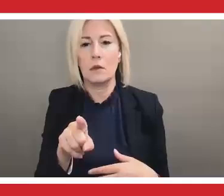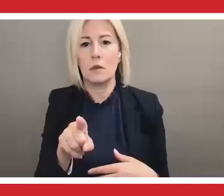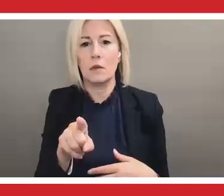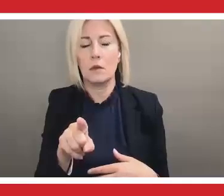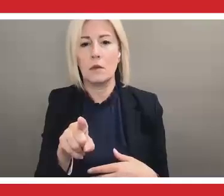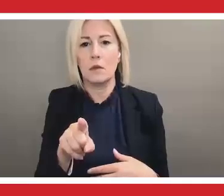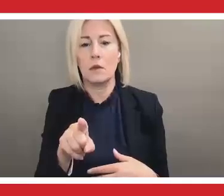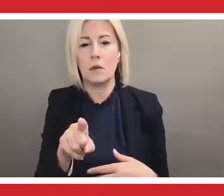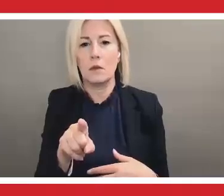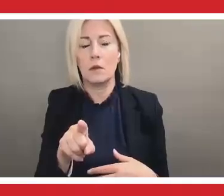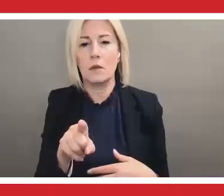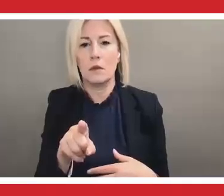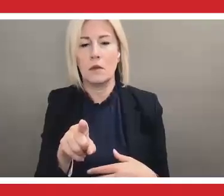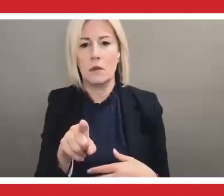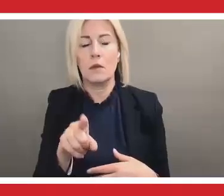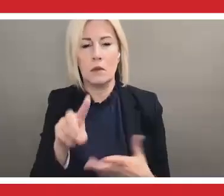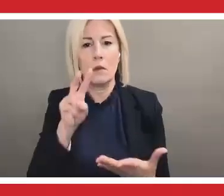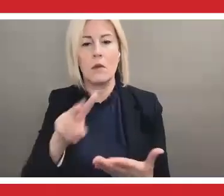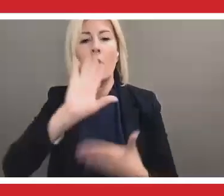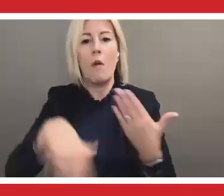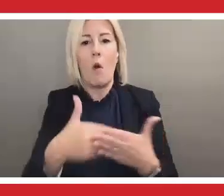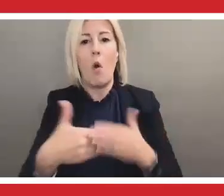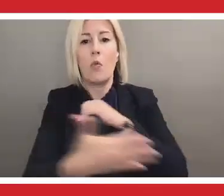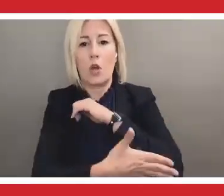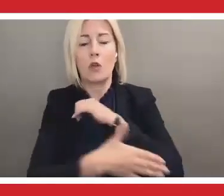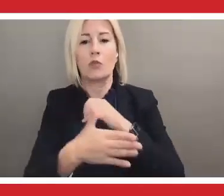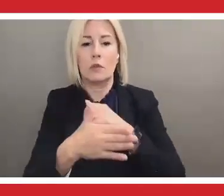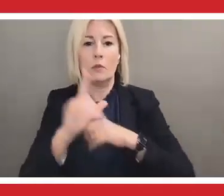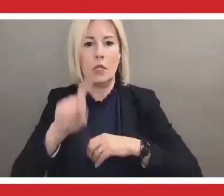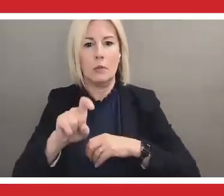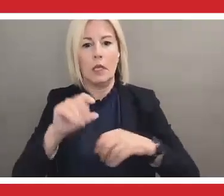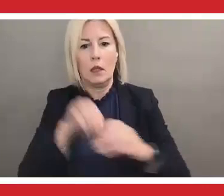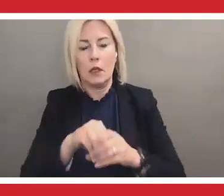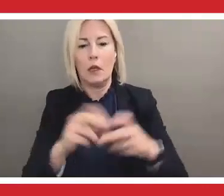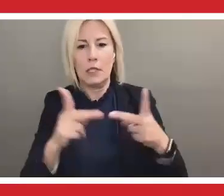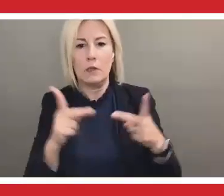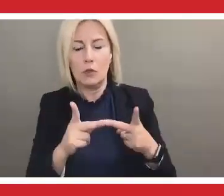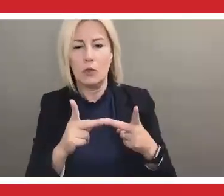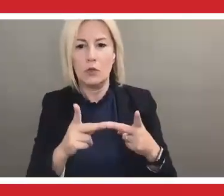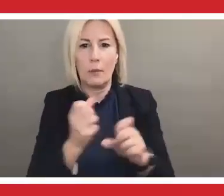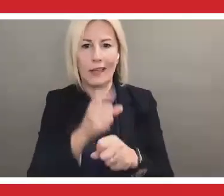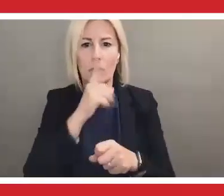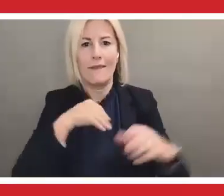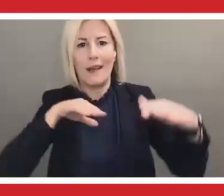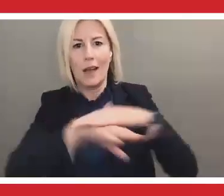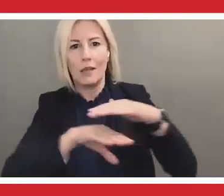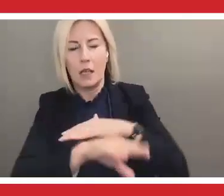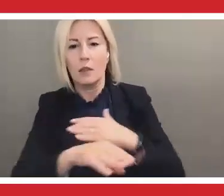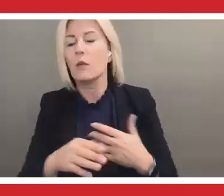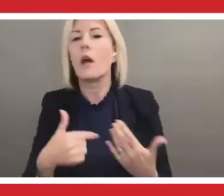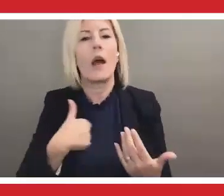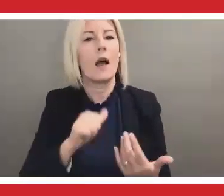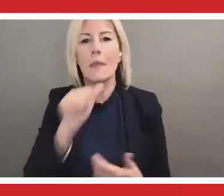the countries in a position to really to get access. And I'm not talking about